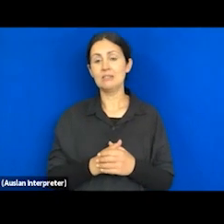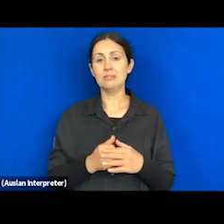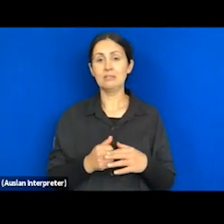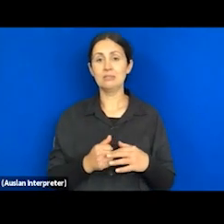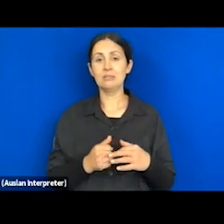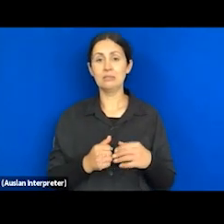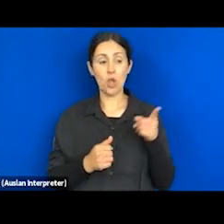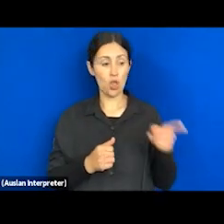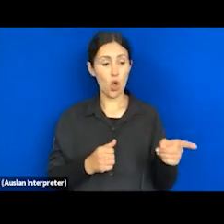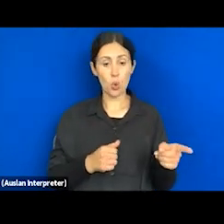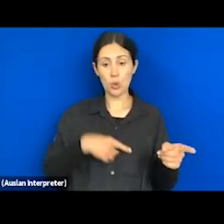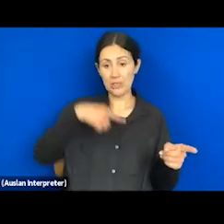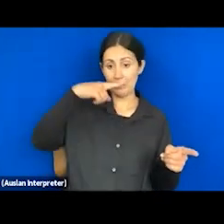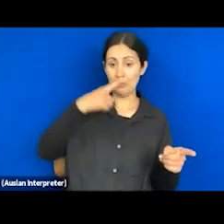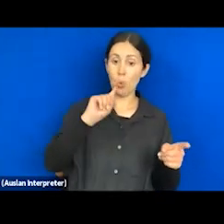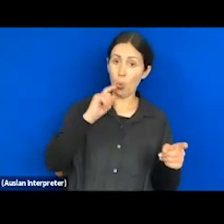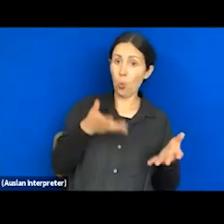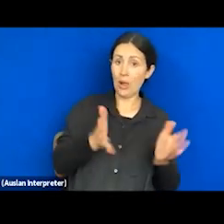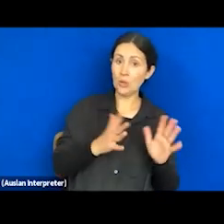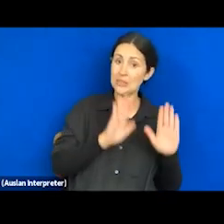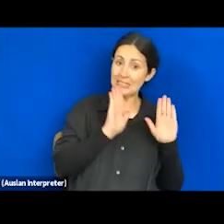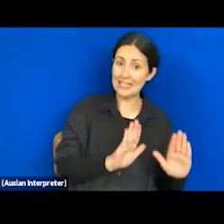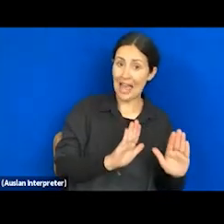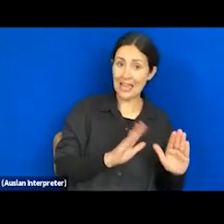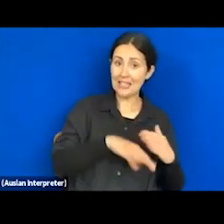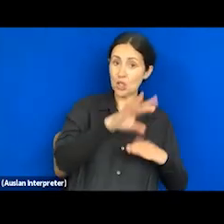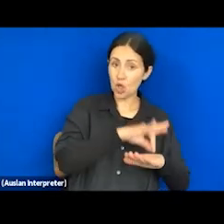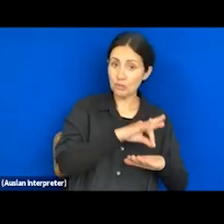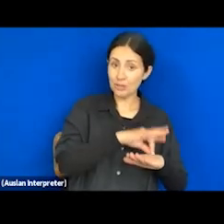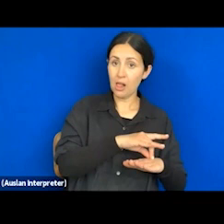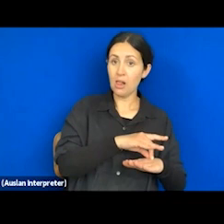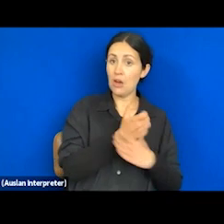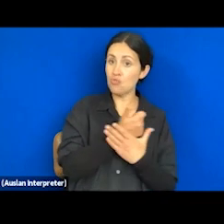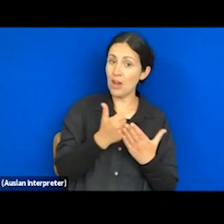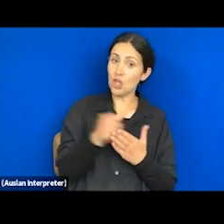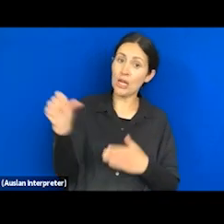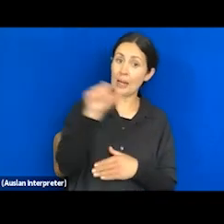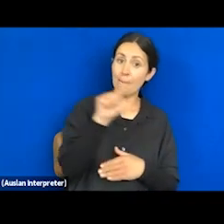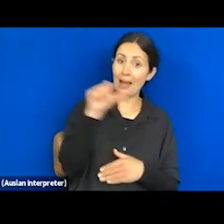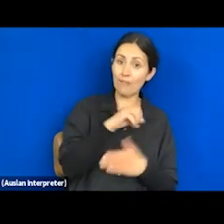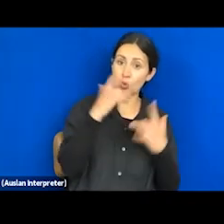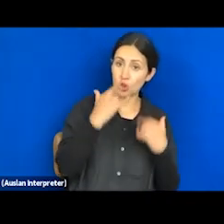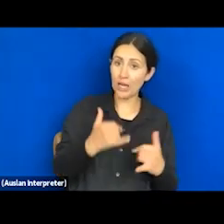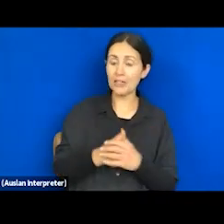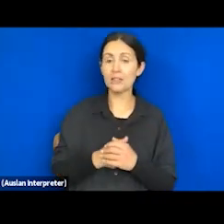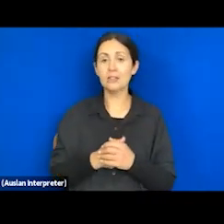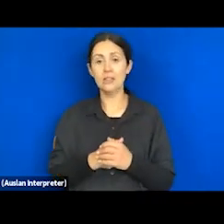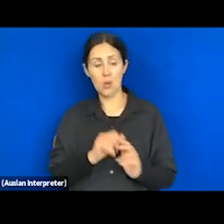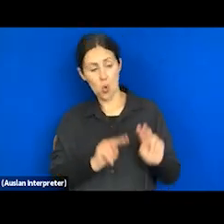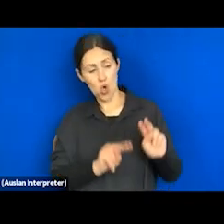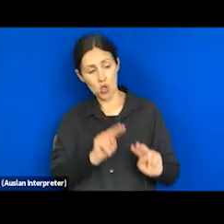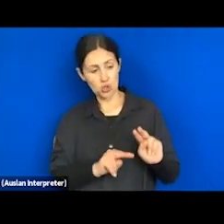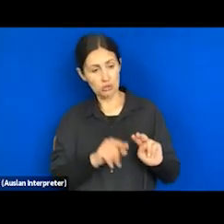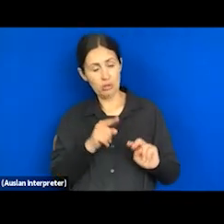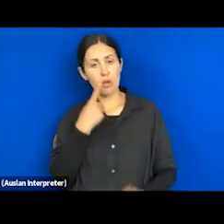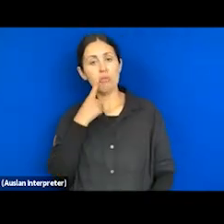ability to retain participants to the primary and secondary endpoints of the trial, any potential changes in withdrawal and cravings